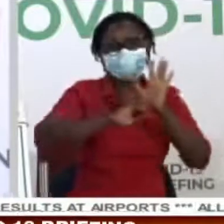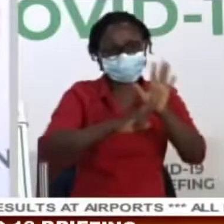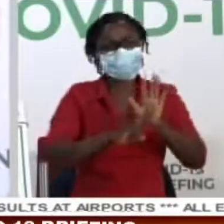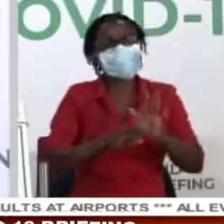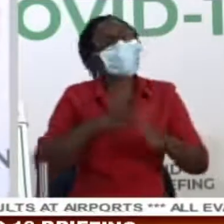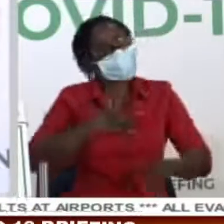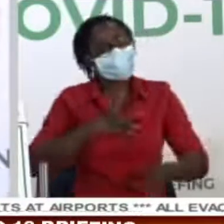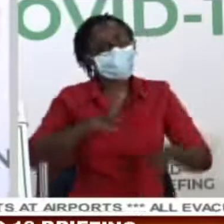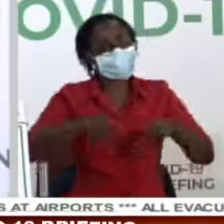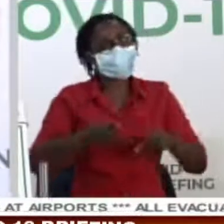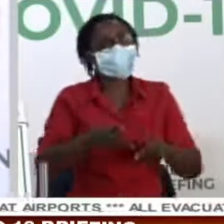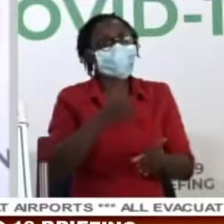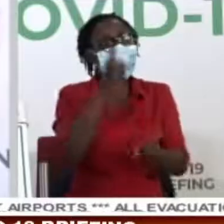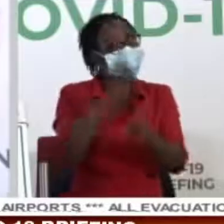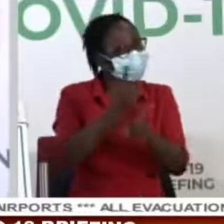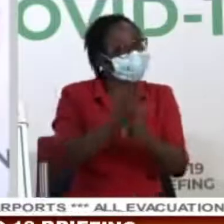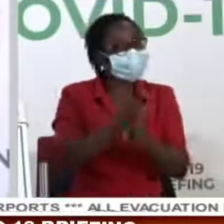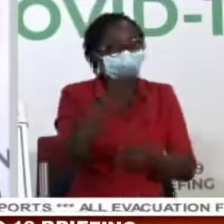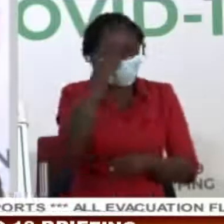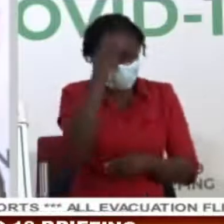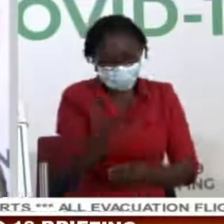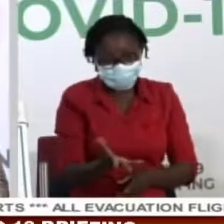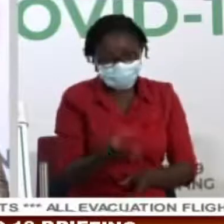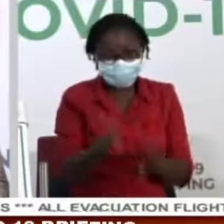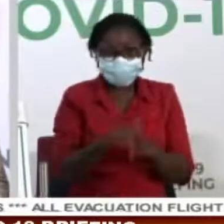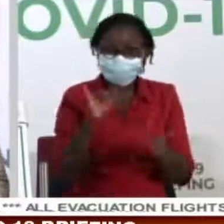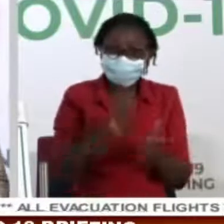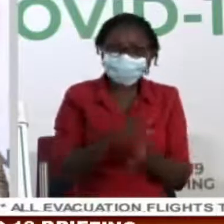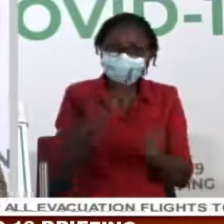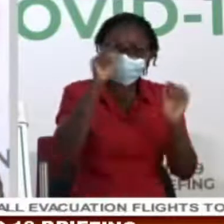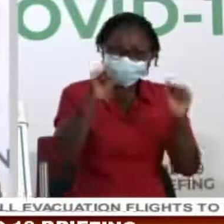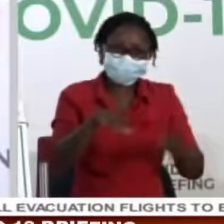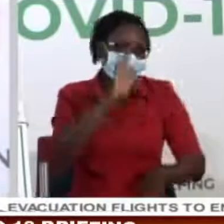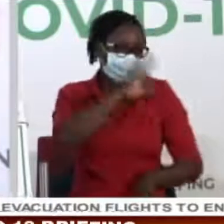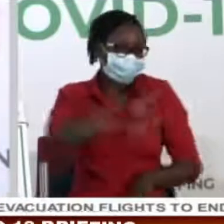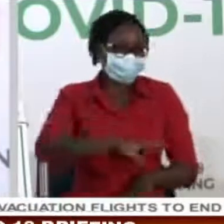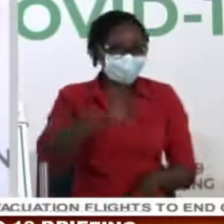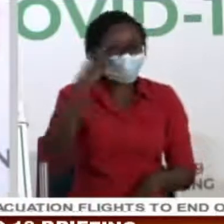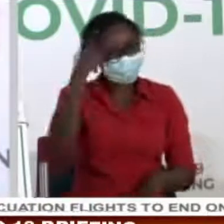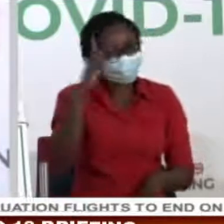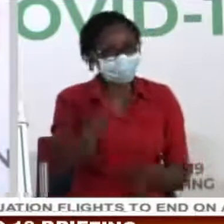information so that you can benefit from the care.